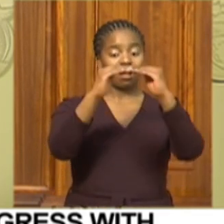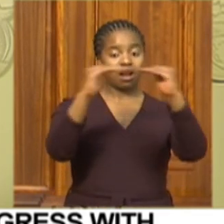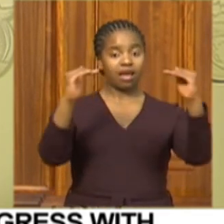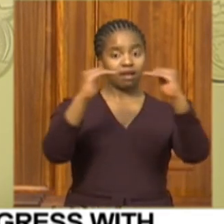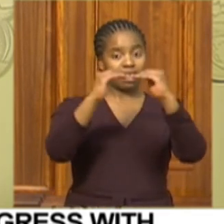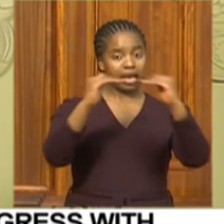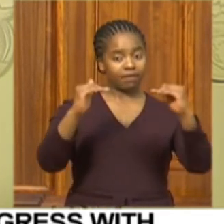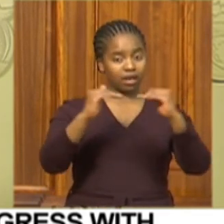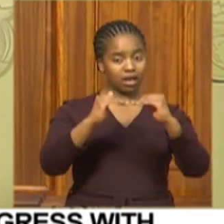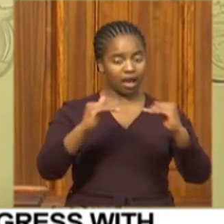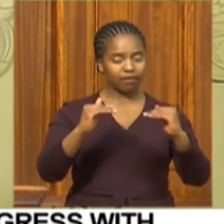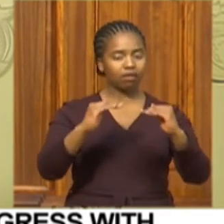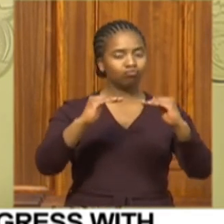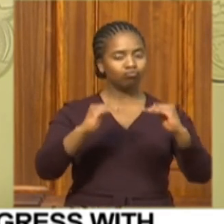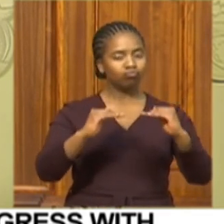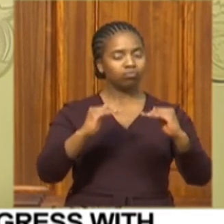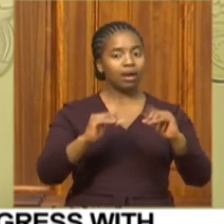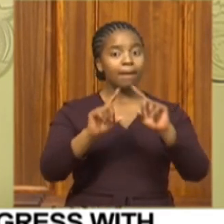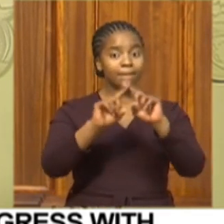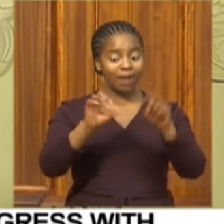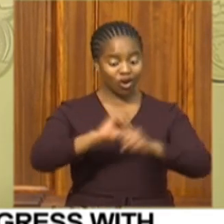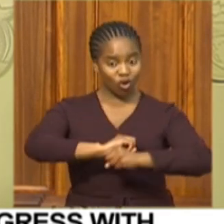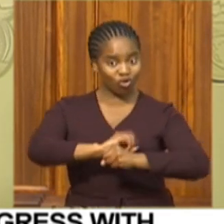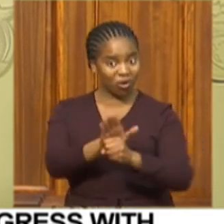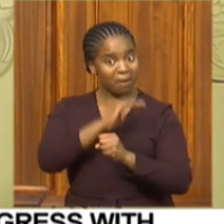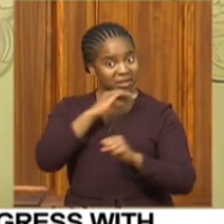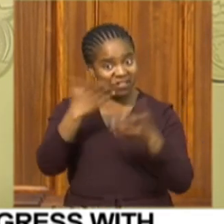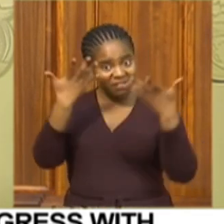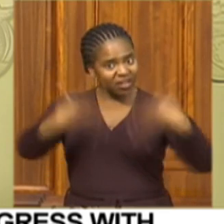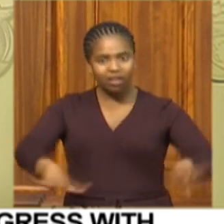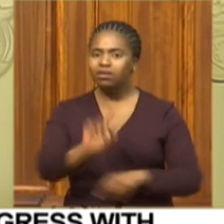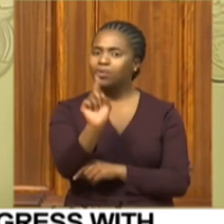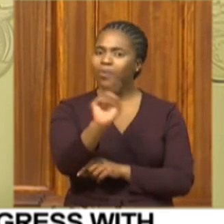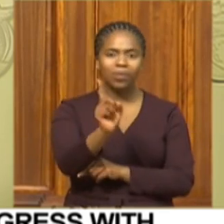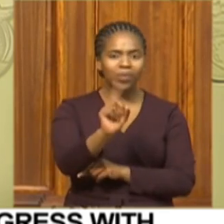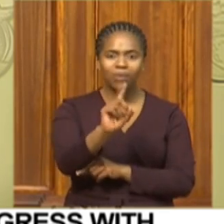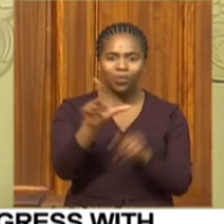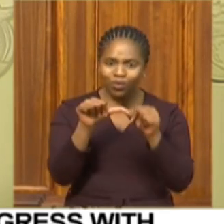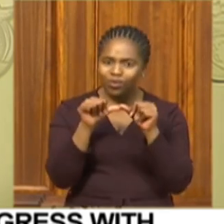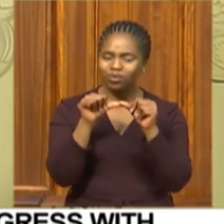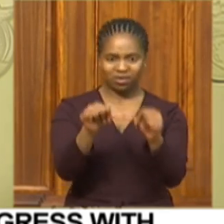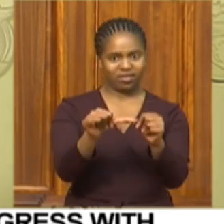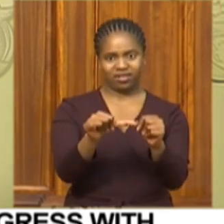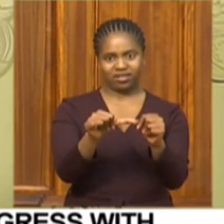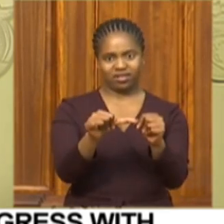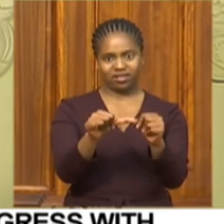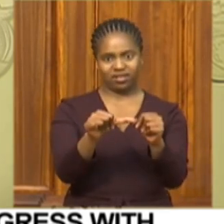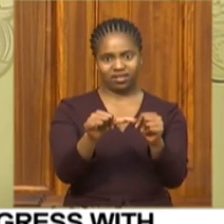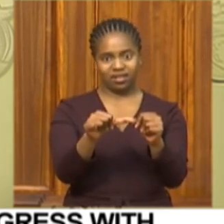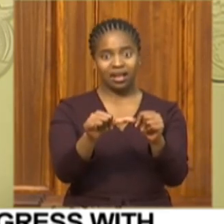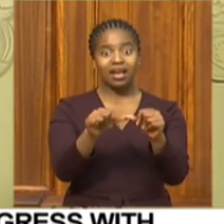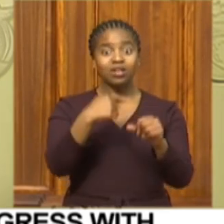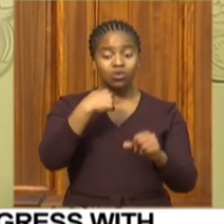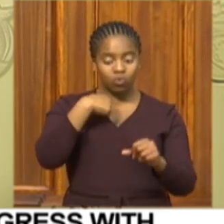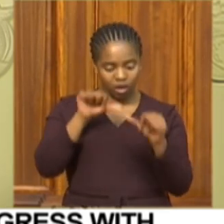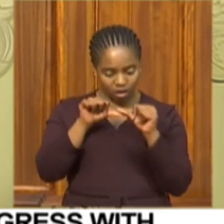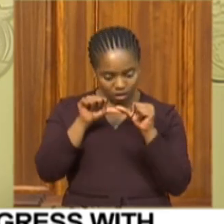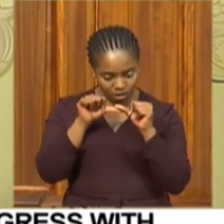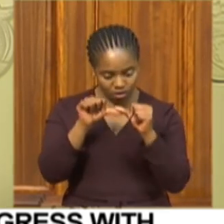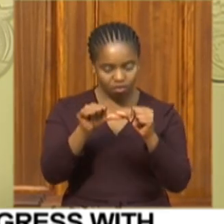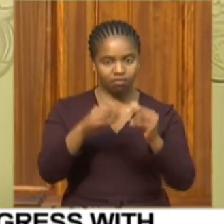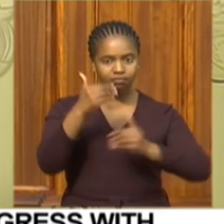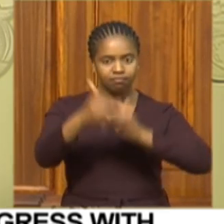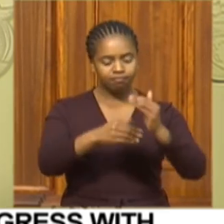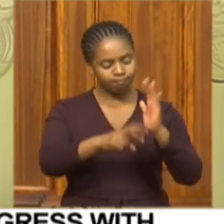the risk of infection does not diminish. In fact, the risk of infection becomes